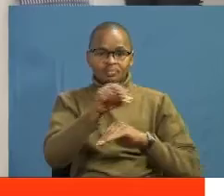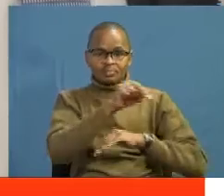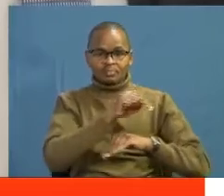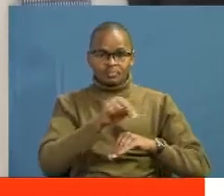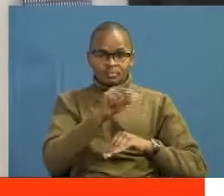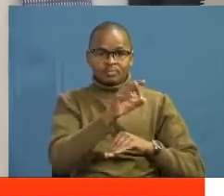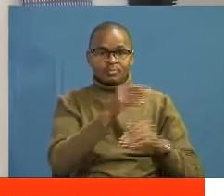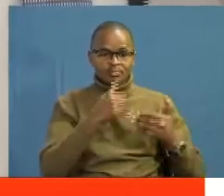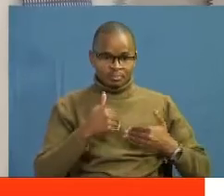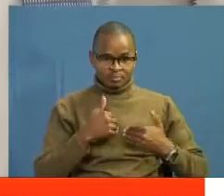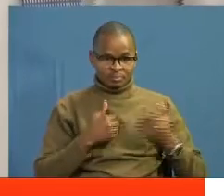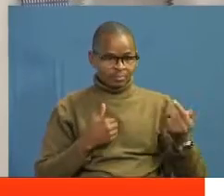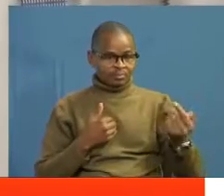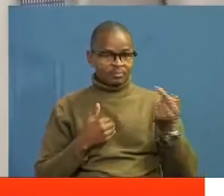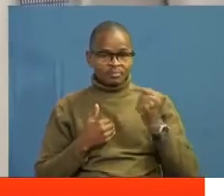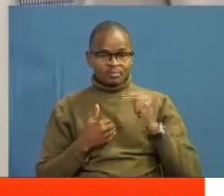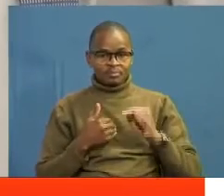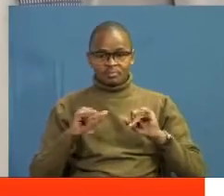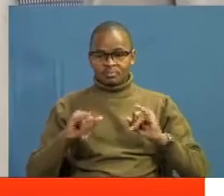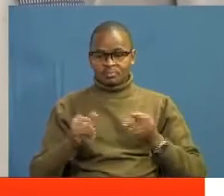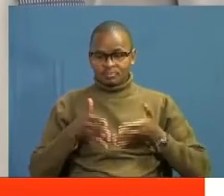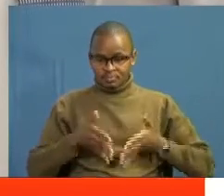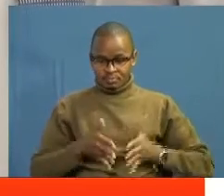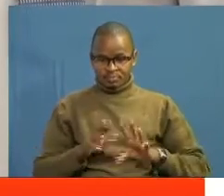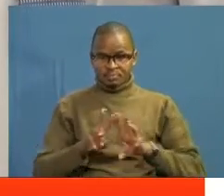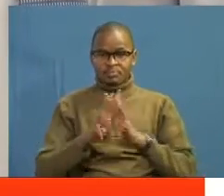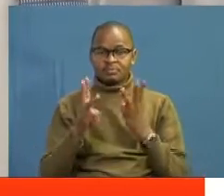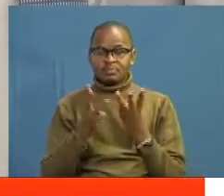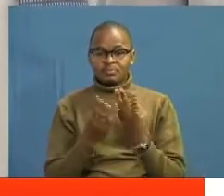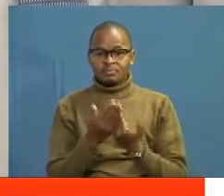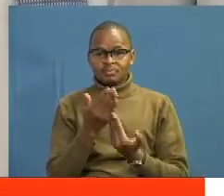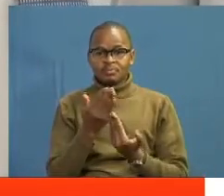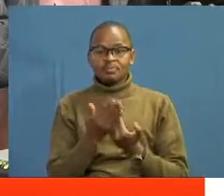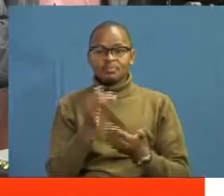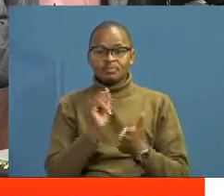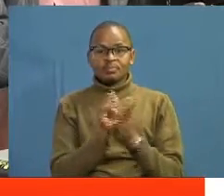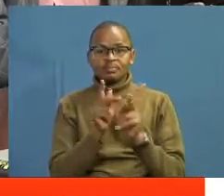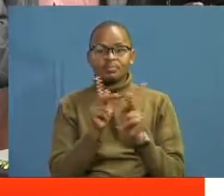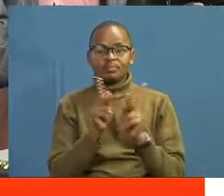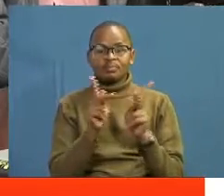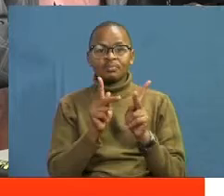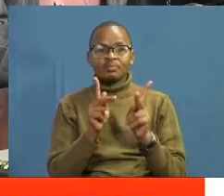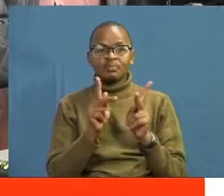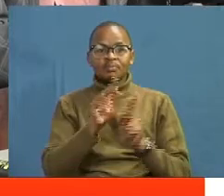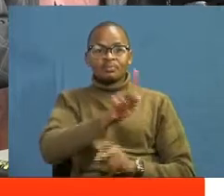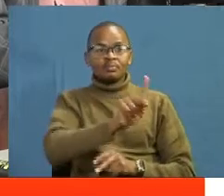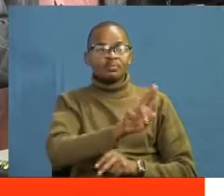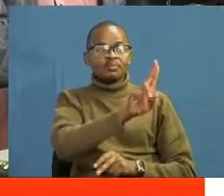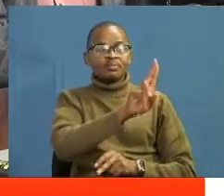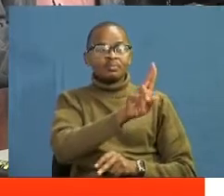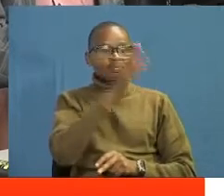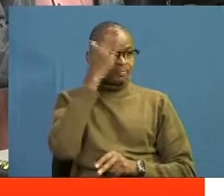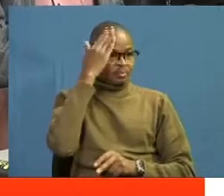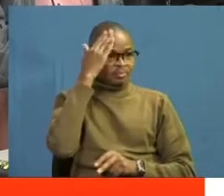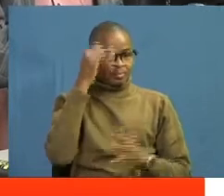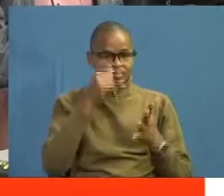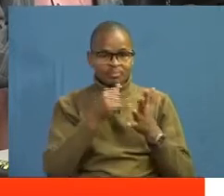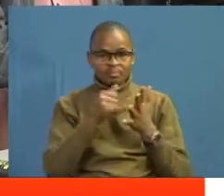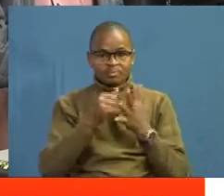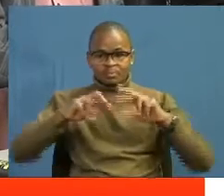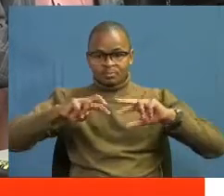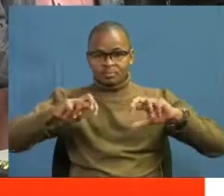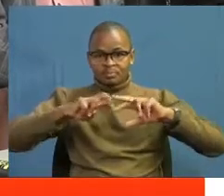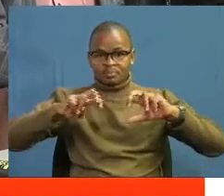of having to bring newborns in this world and rear them at that very delicate stage. Kenyatta University, renowned for its research